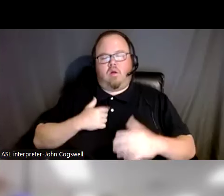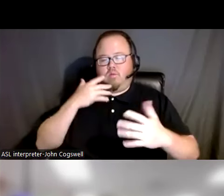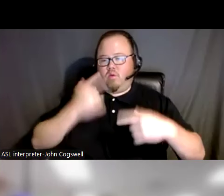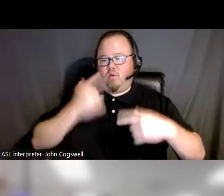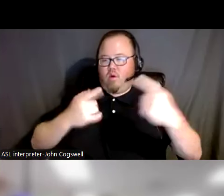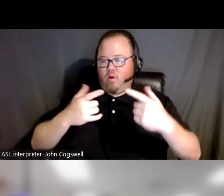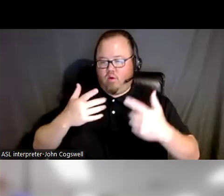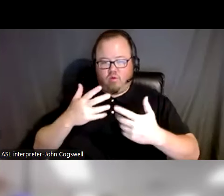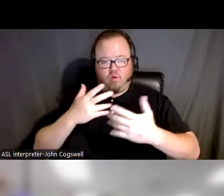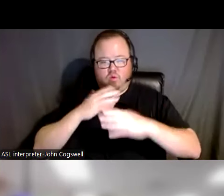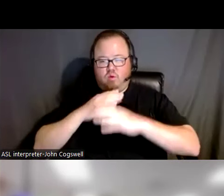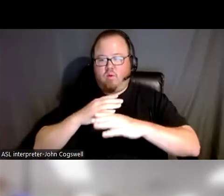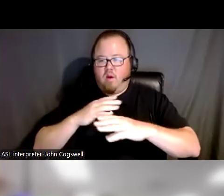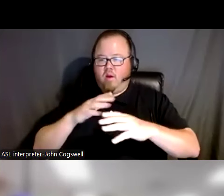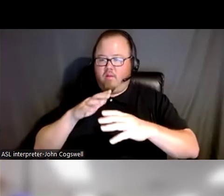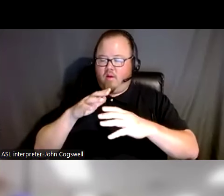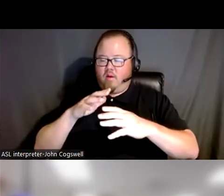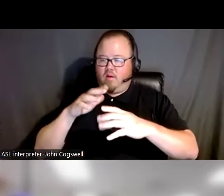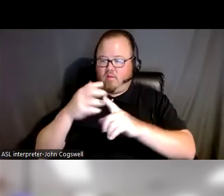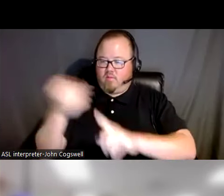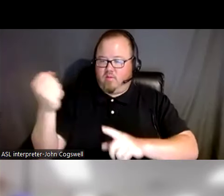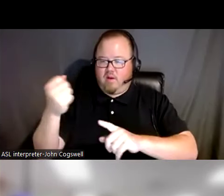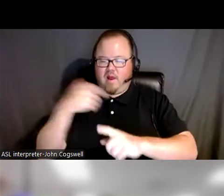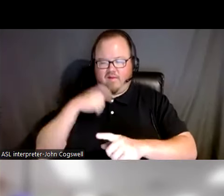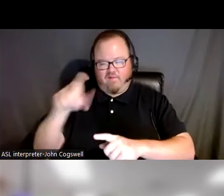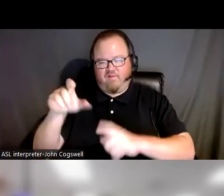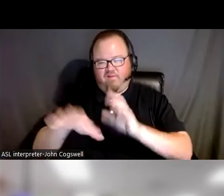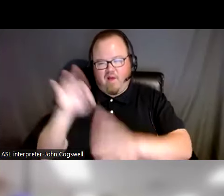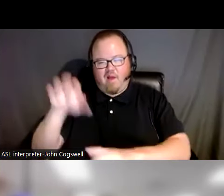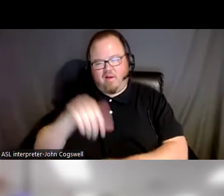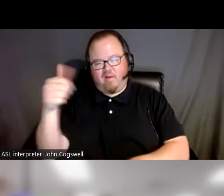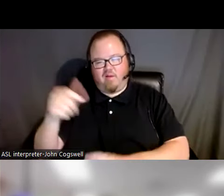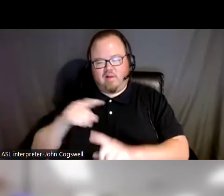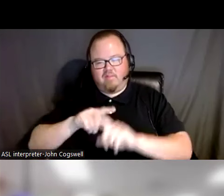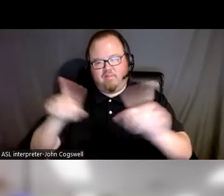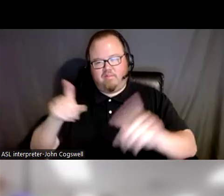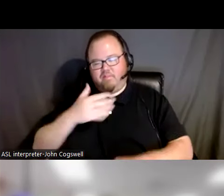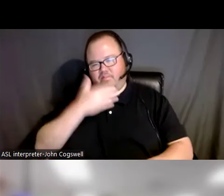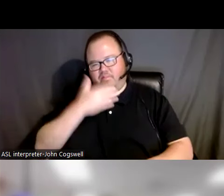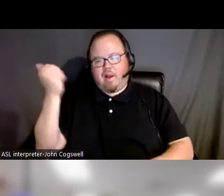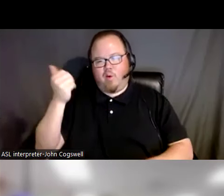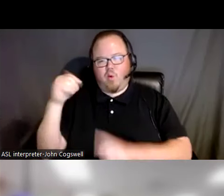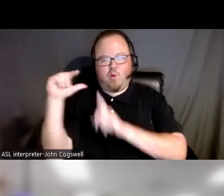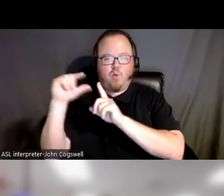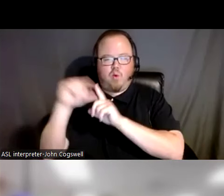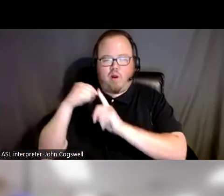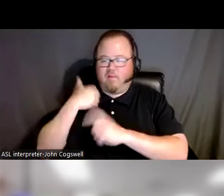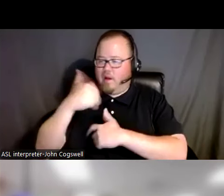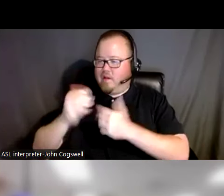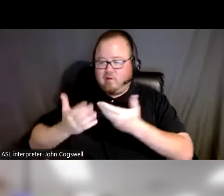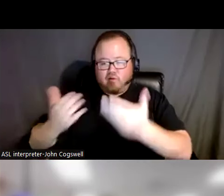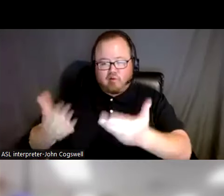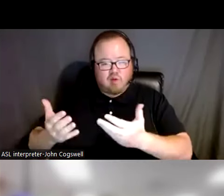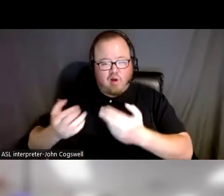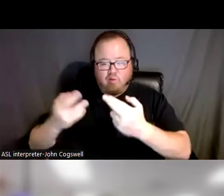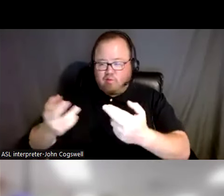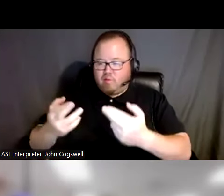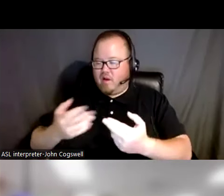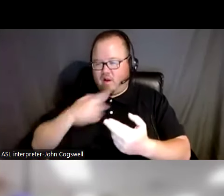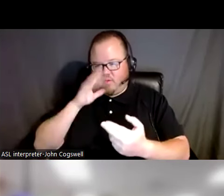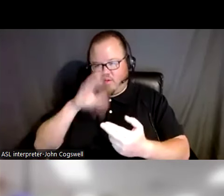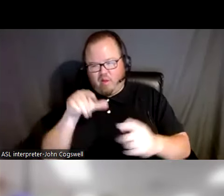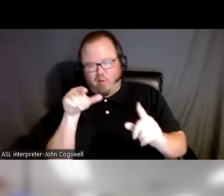prevention field in general needs to find a better term. So if anybody has suggestions, I would love for that to happen because it's very jargony,